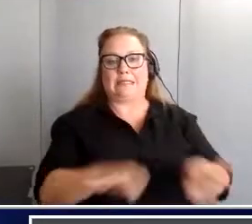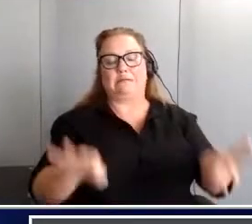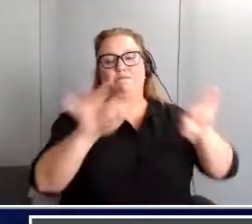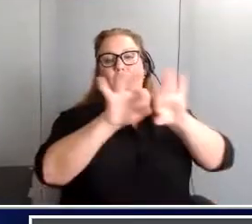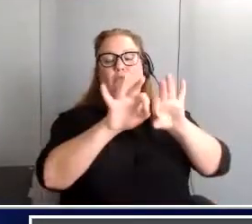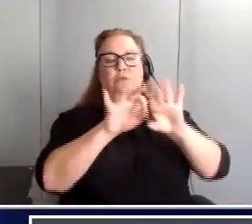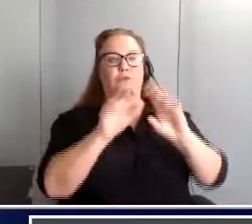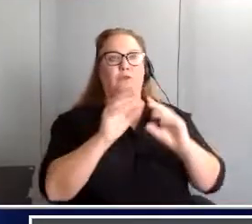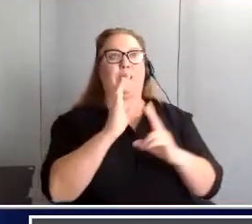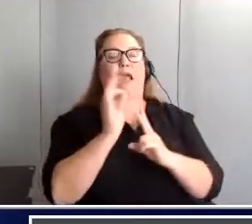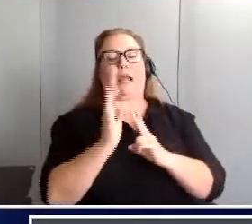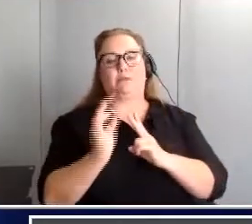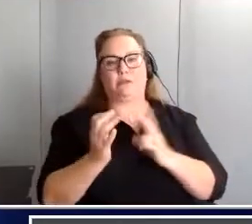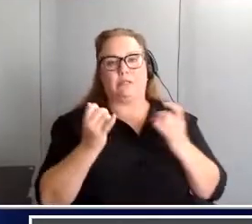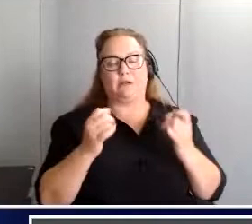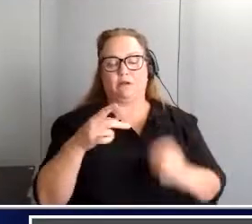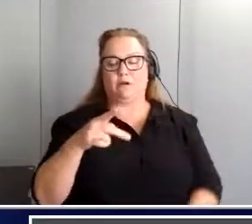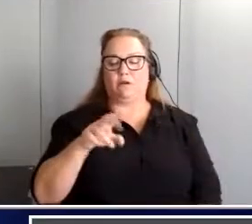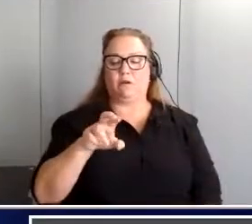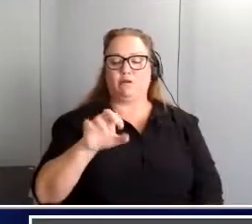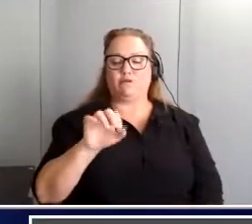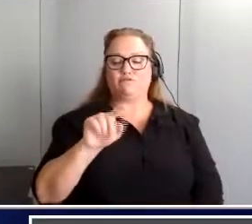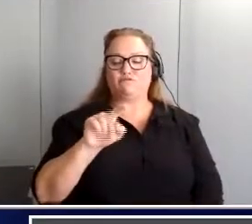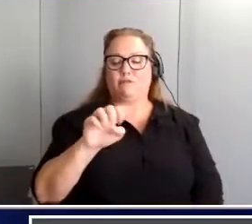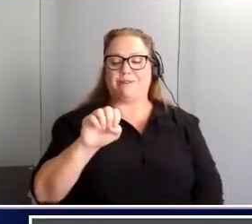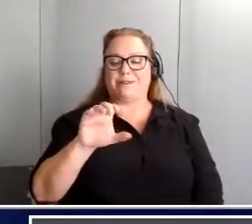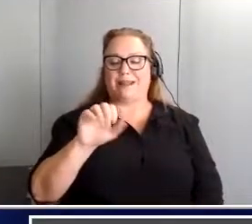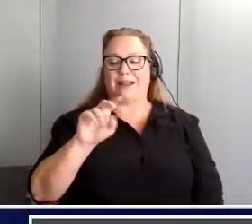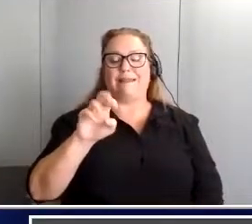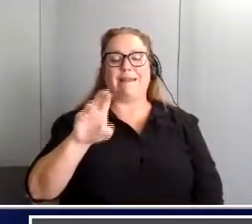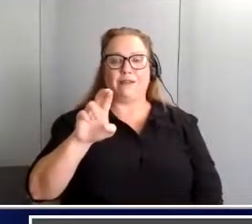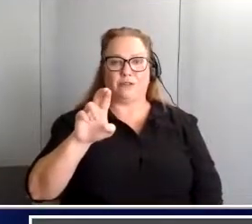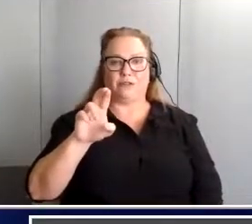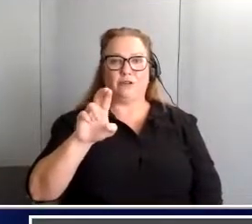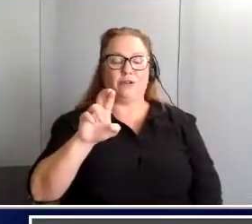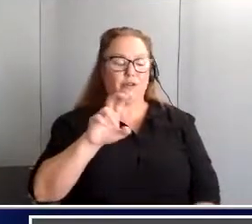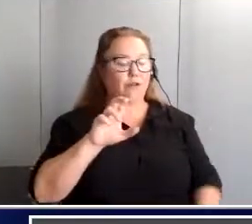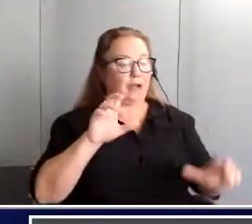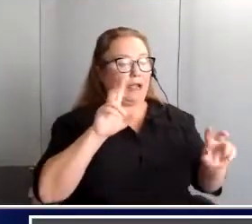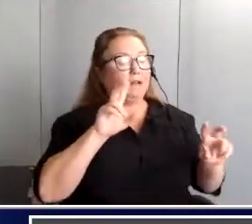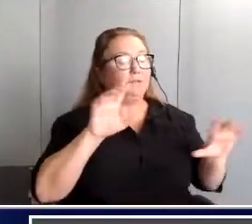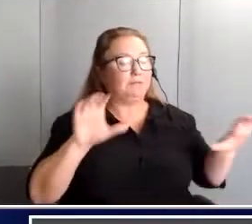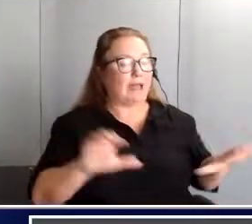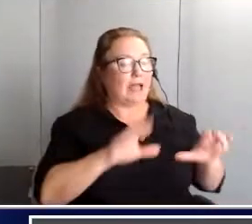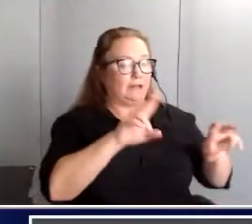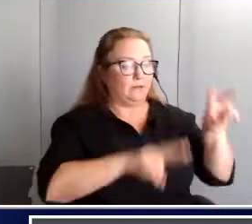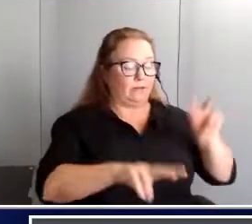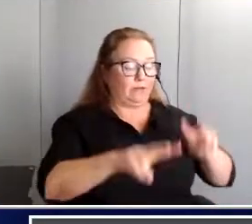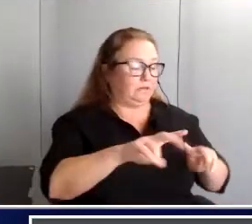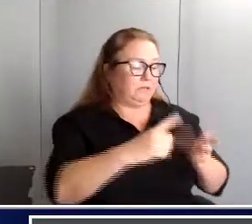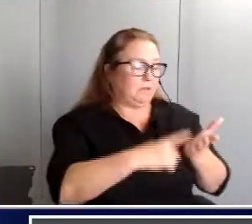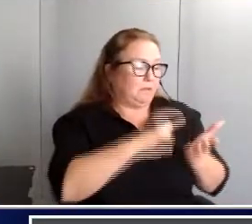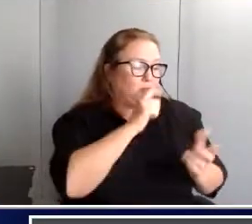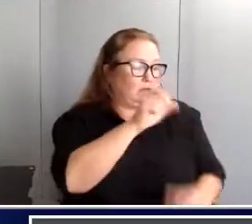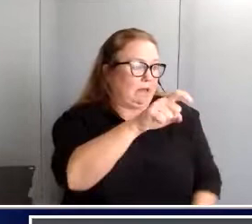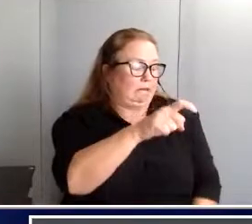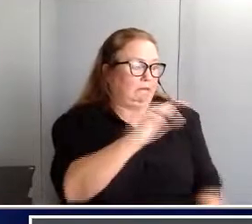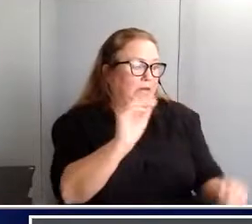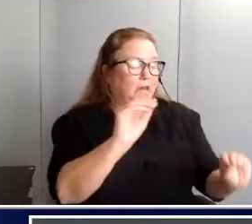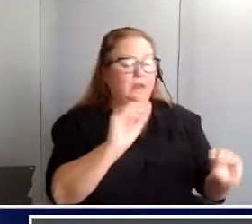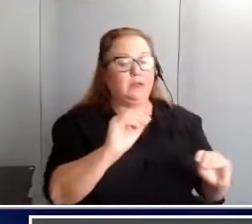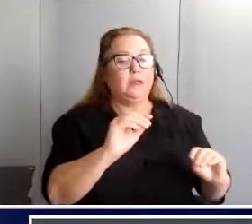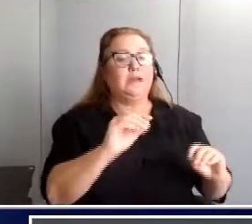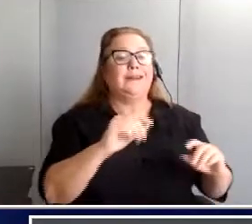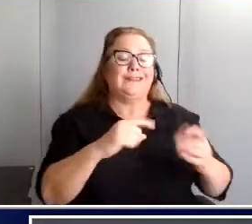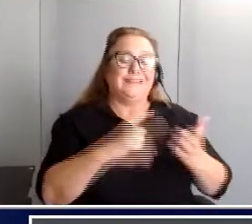choices now, but prostate cancer, there are those. I'm in an active surveillance, and sometimes you never have to have anything done. Sometimes it can escalate, and you have